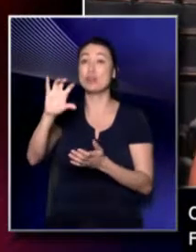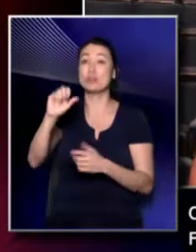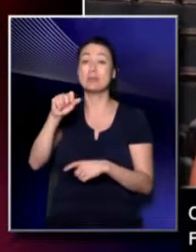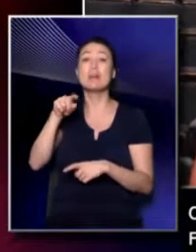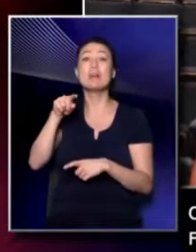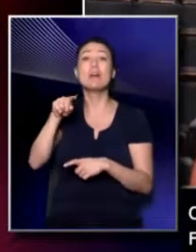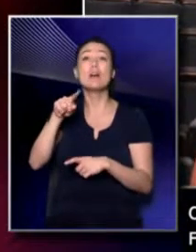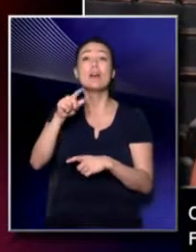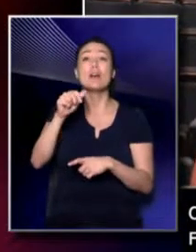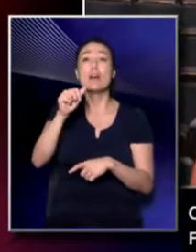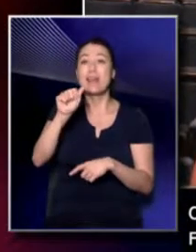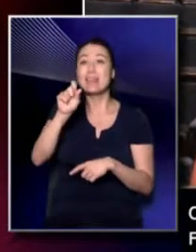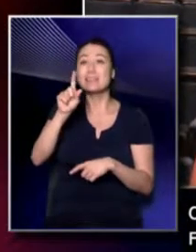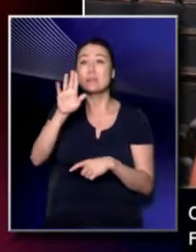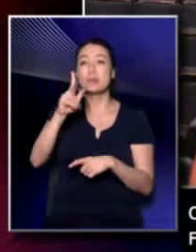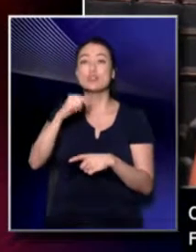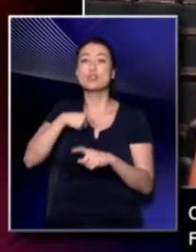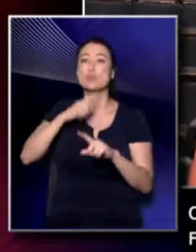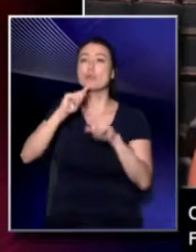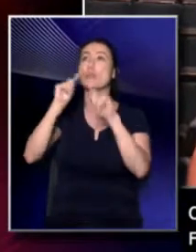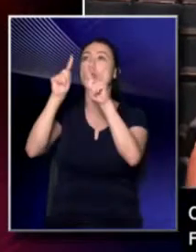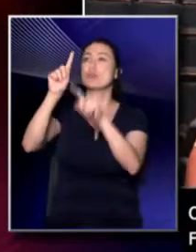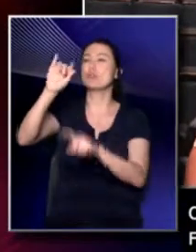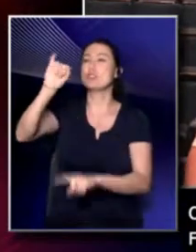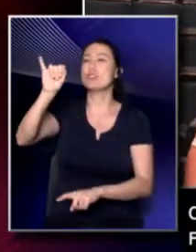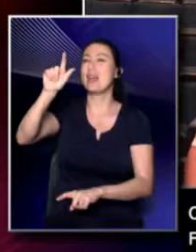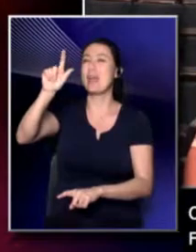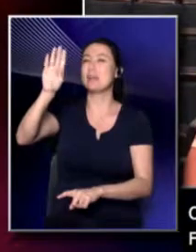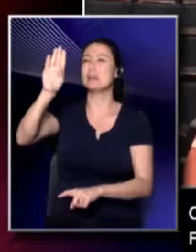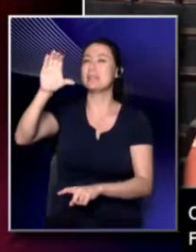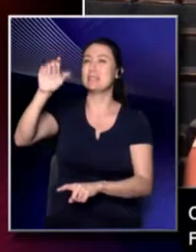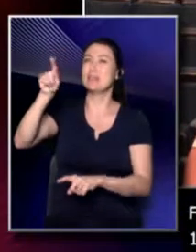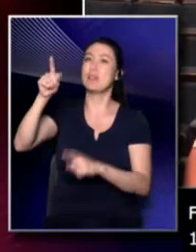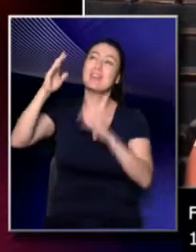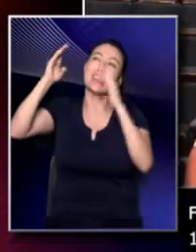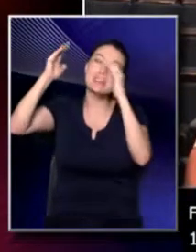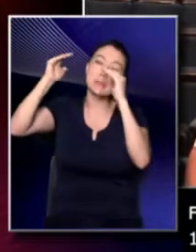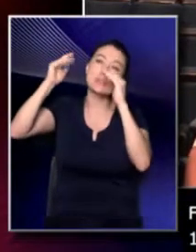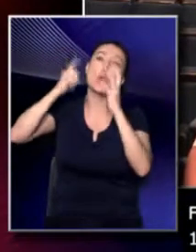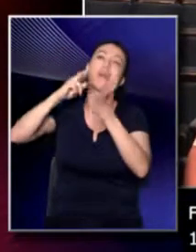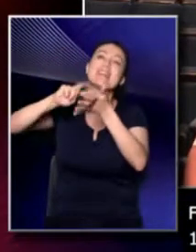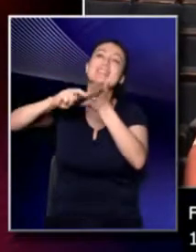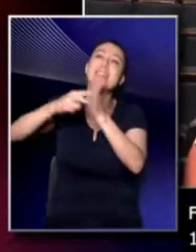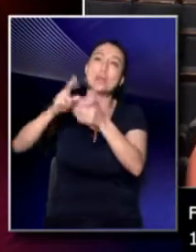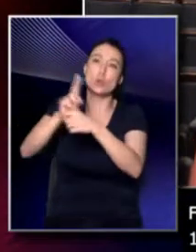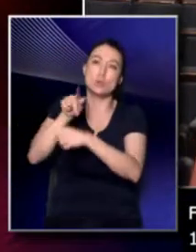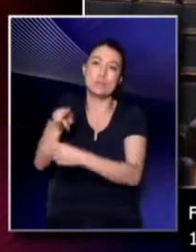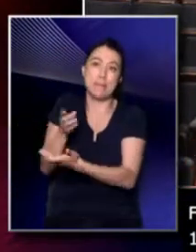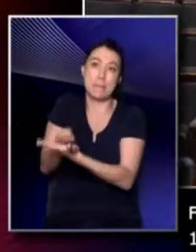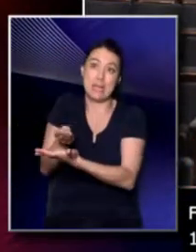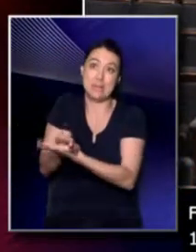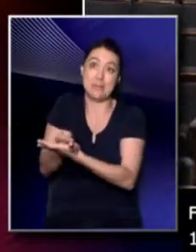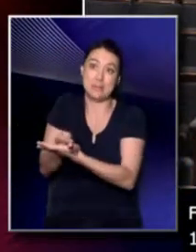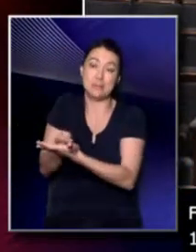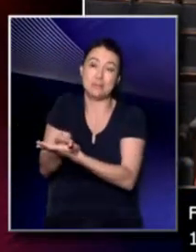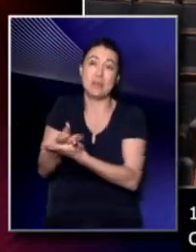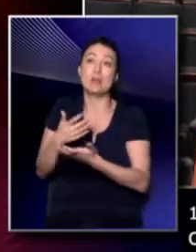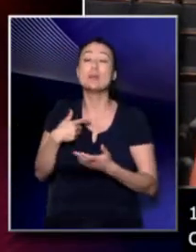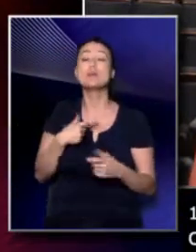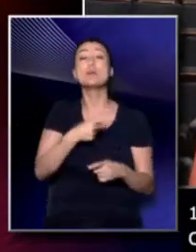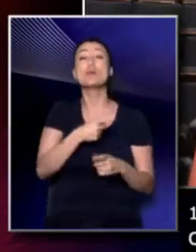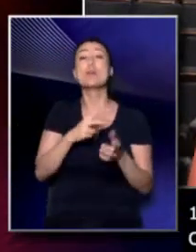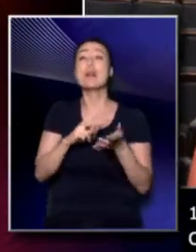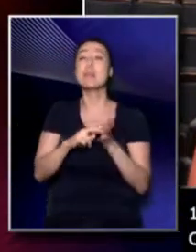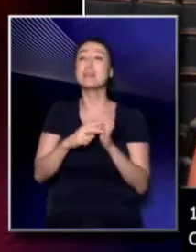Schools for the Deaf and the Blind shall report to the JLBC the intended use of the monies. Basically what that's